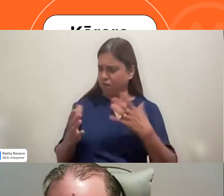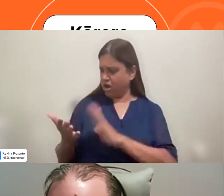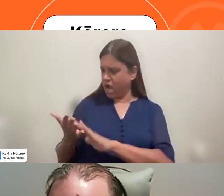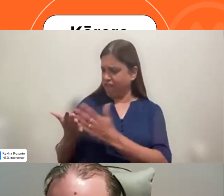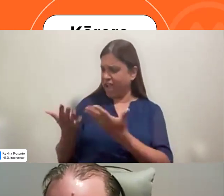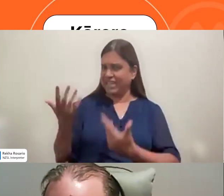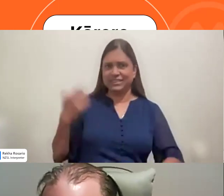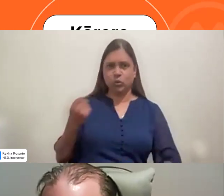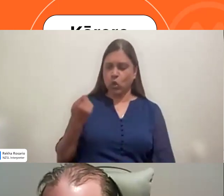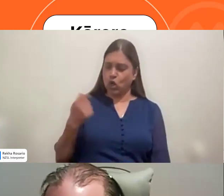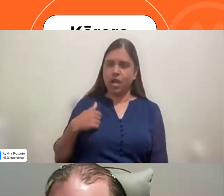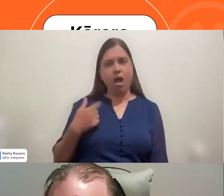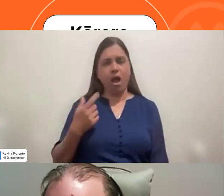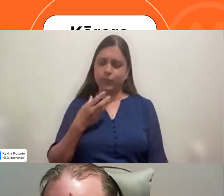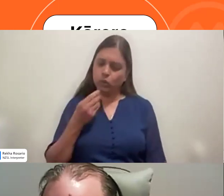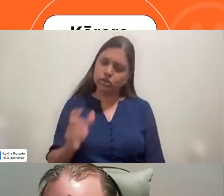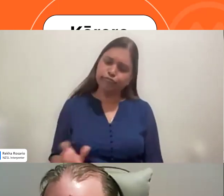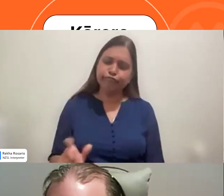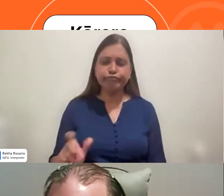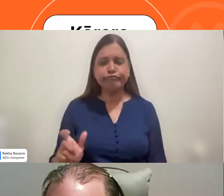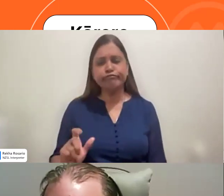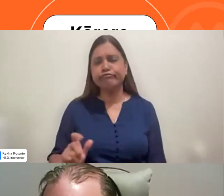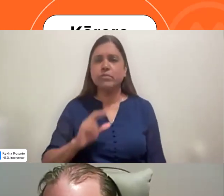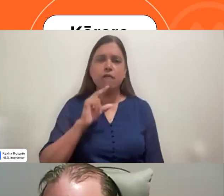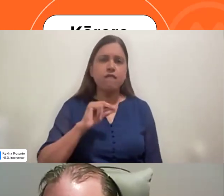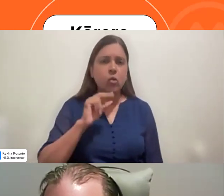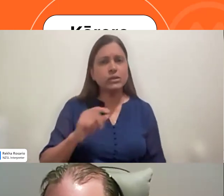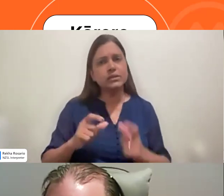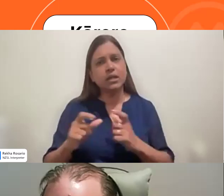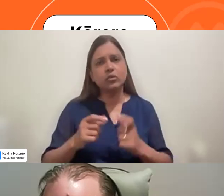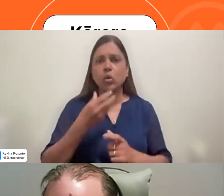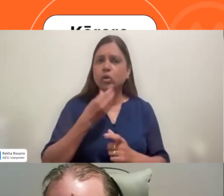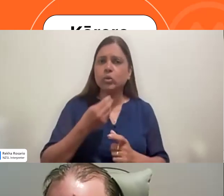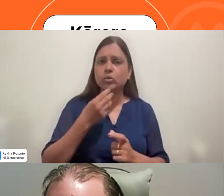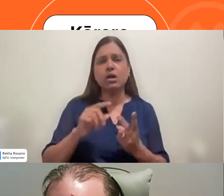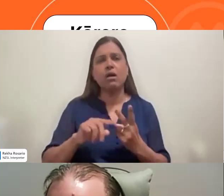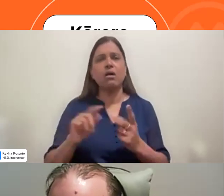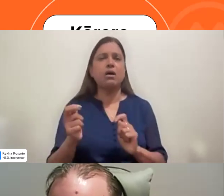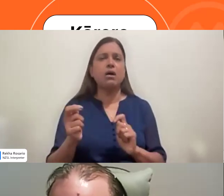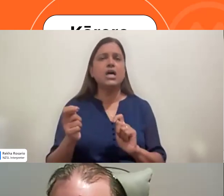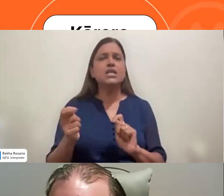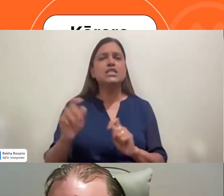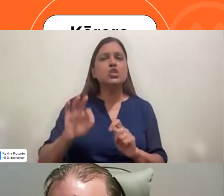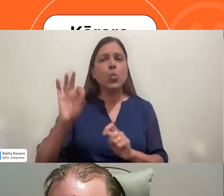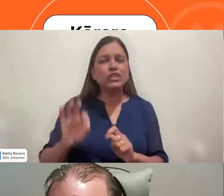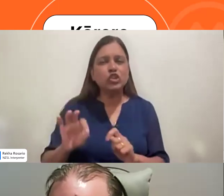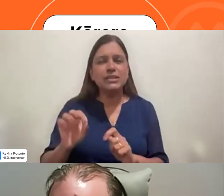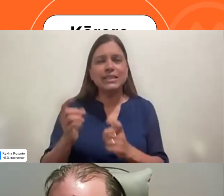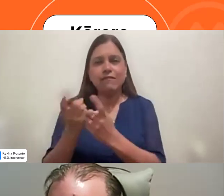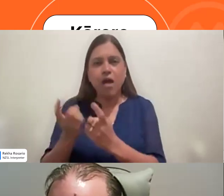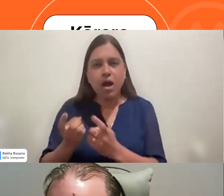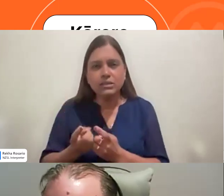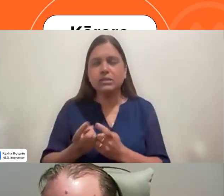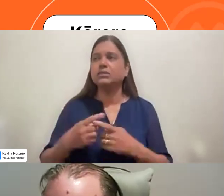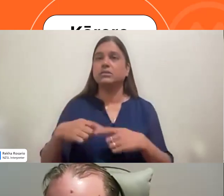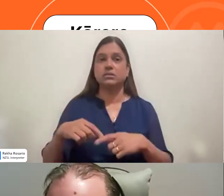just screen reader users. It affects voice control users and switch devices, keyboard users, anyone that can't use a mouse,